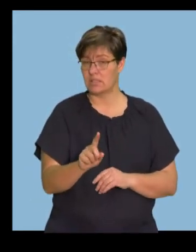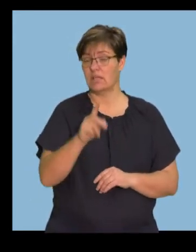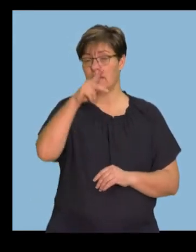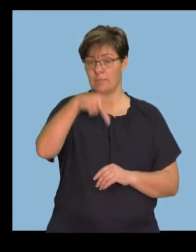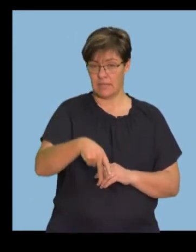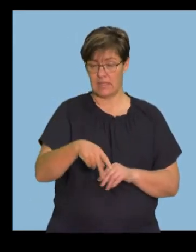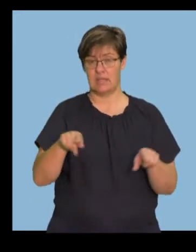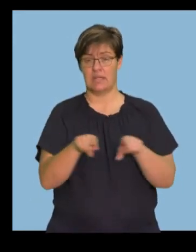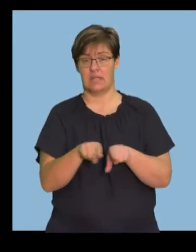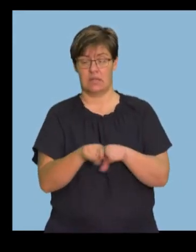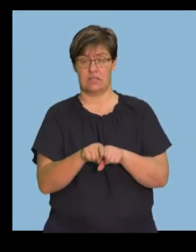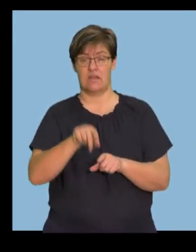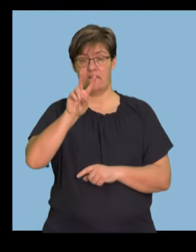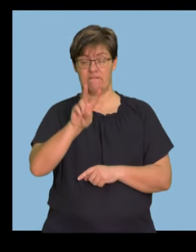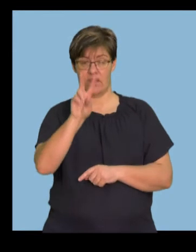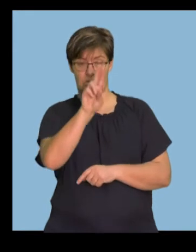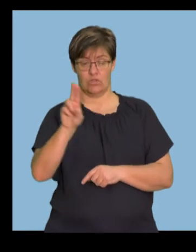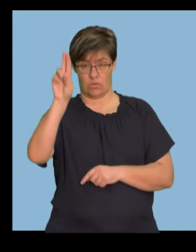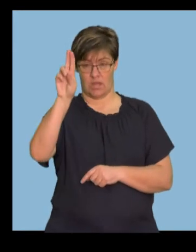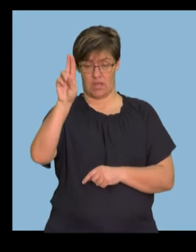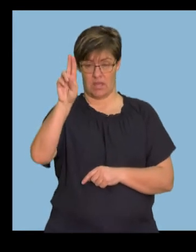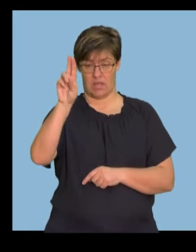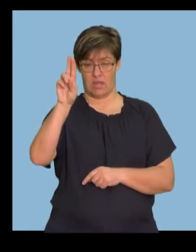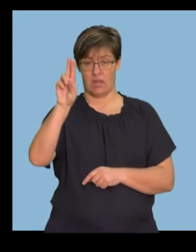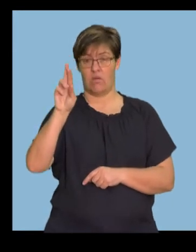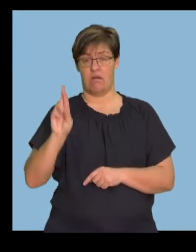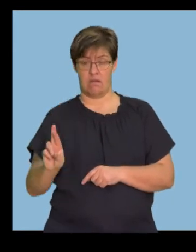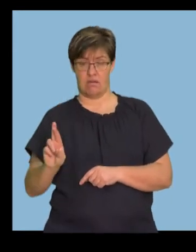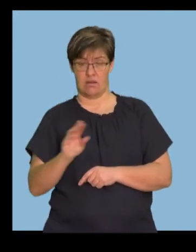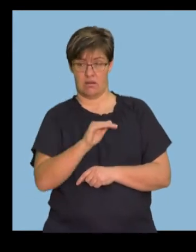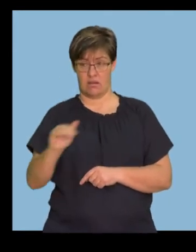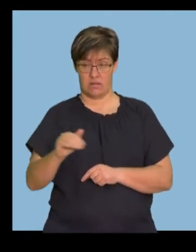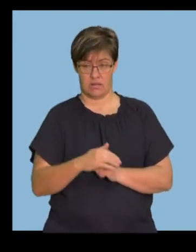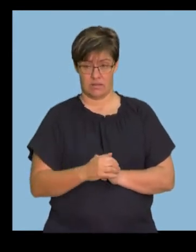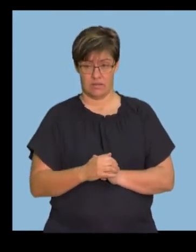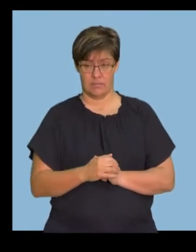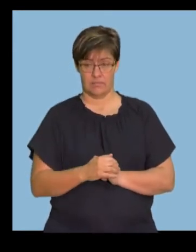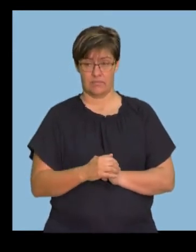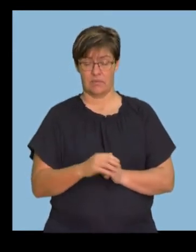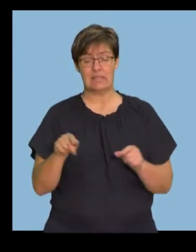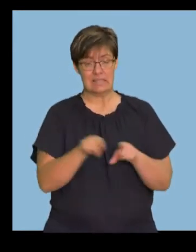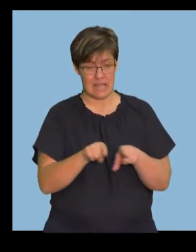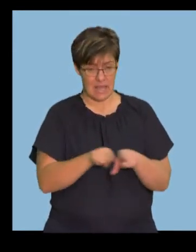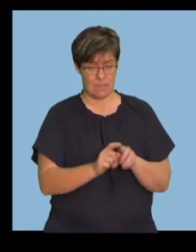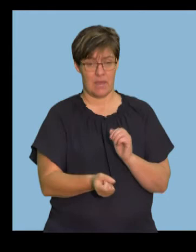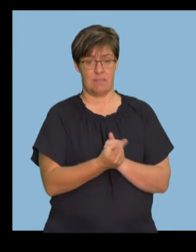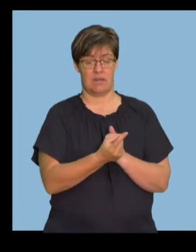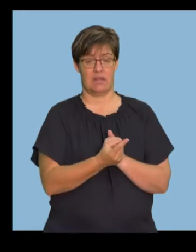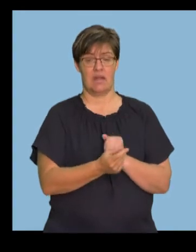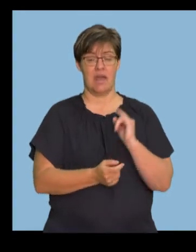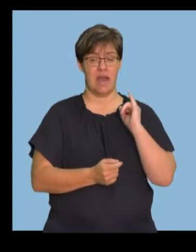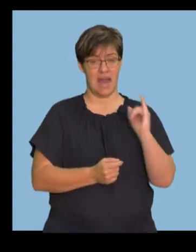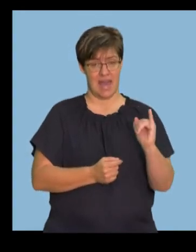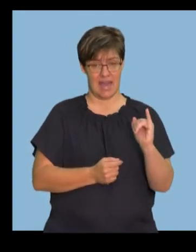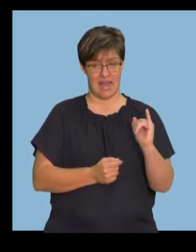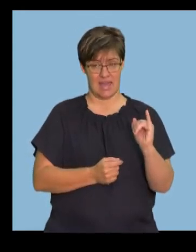on P is equals to V squared, okay, over R. While the same would happen with